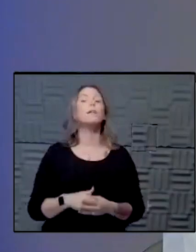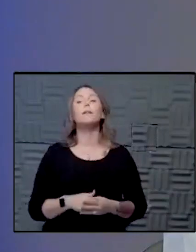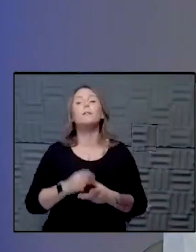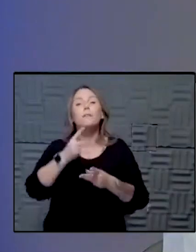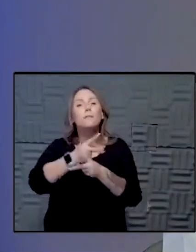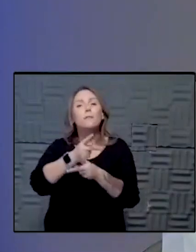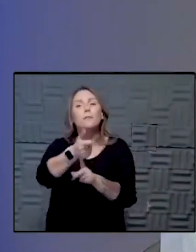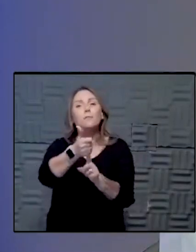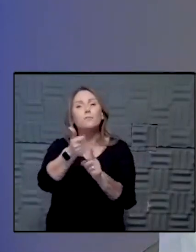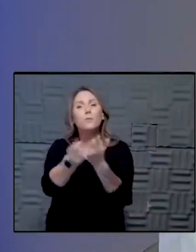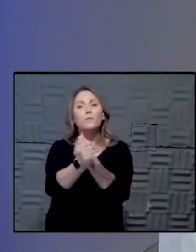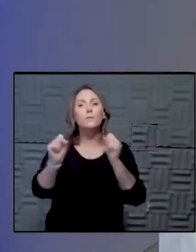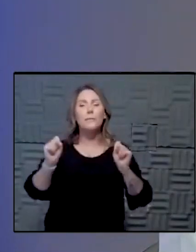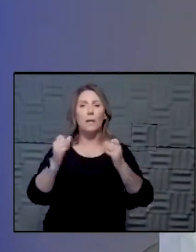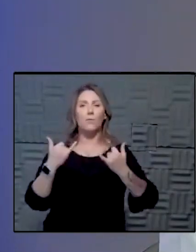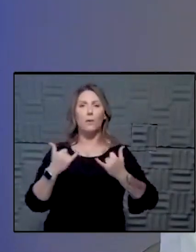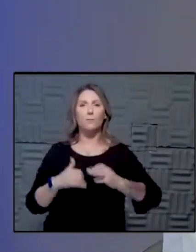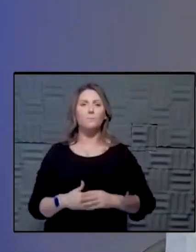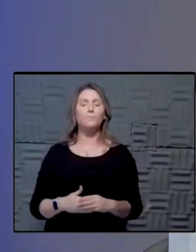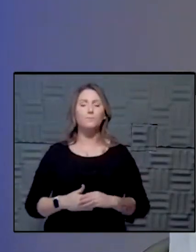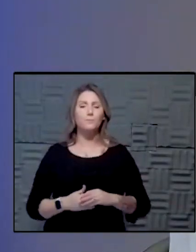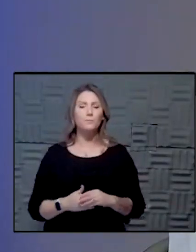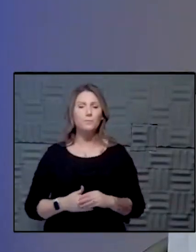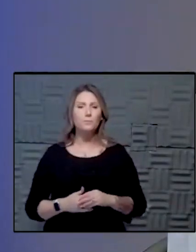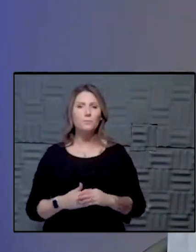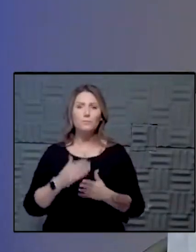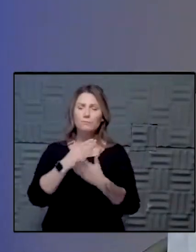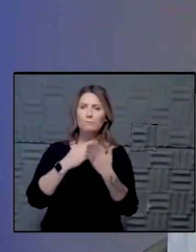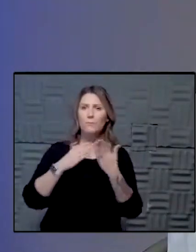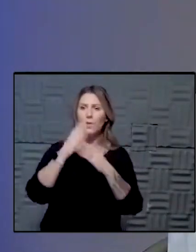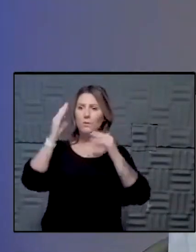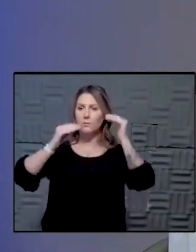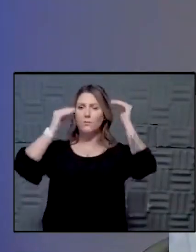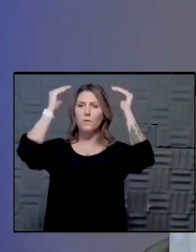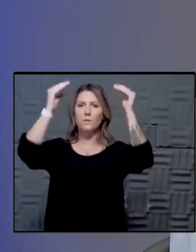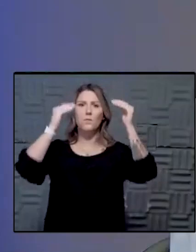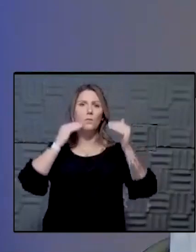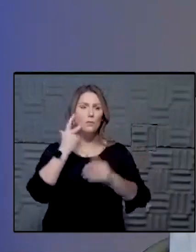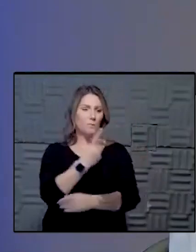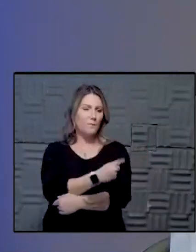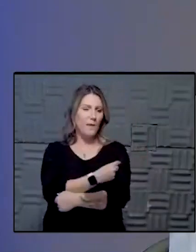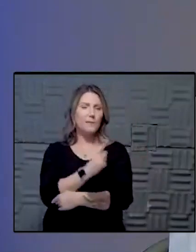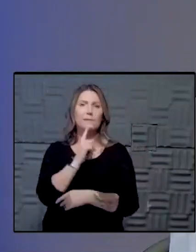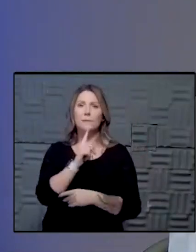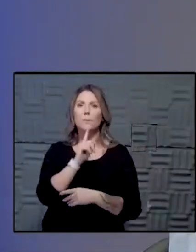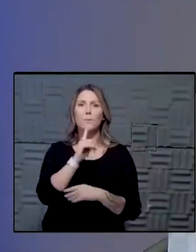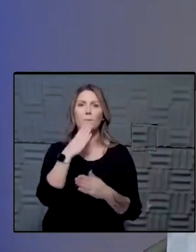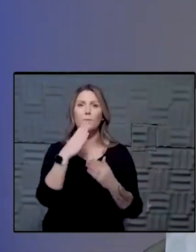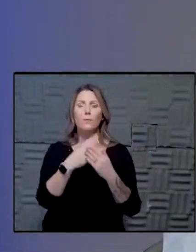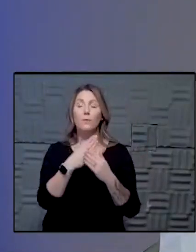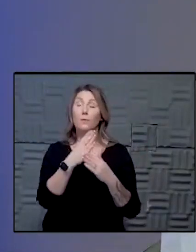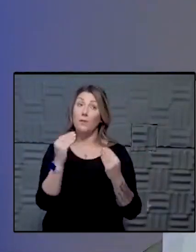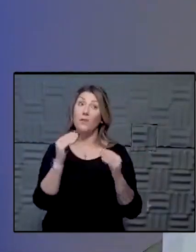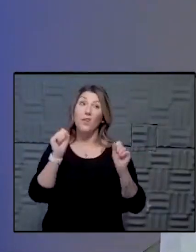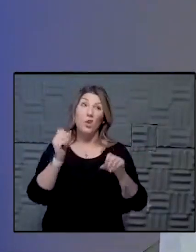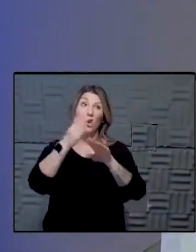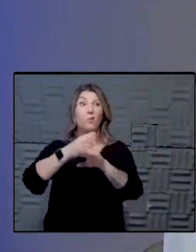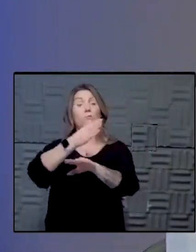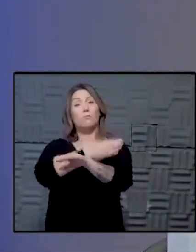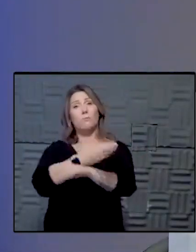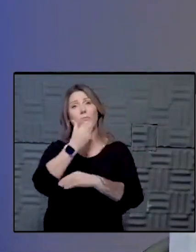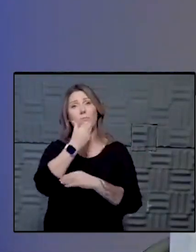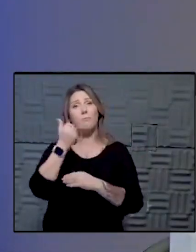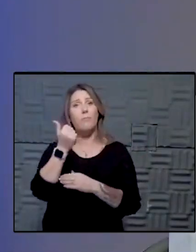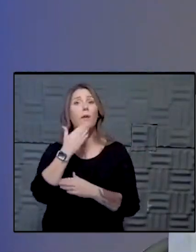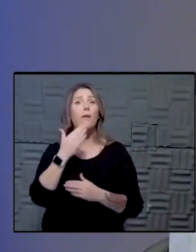yourself safe right now. The proportion of adults that is vaccinated is very good, but it certainly could be better. We could look to have